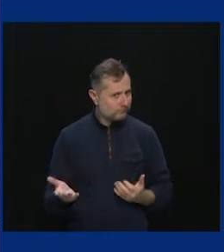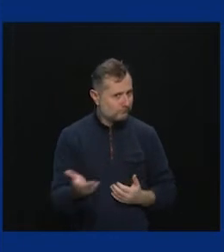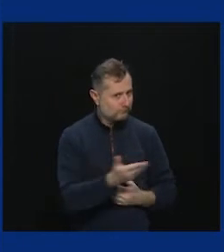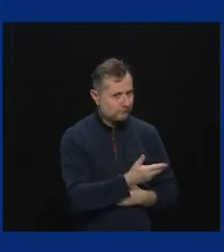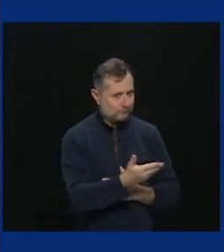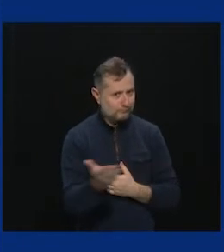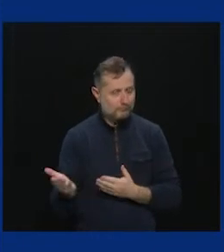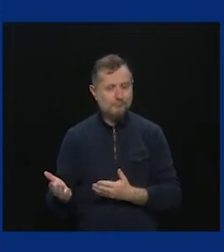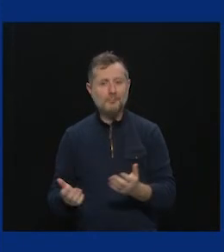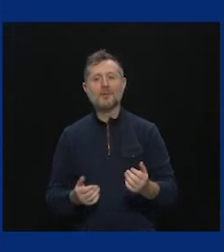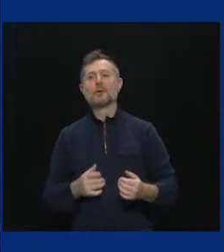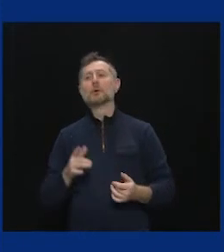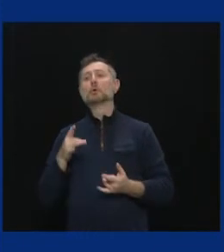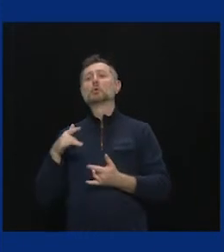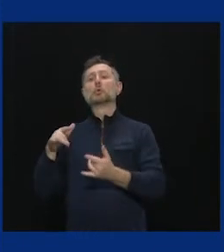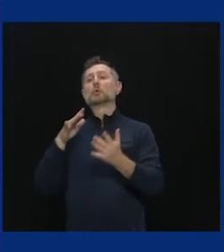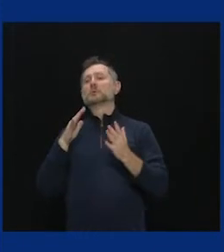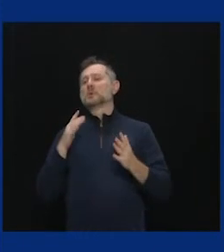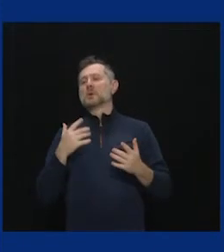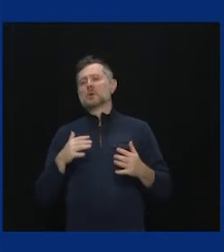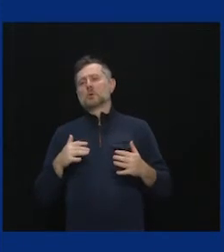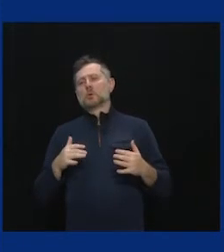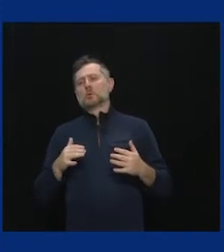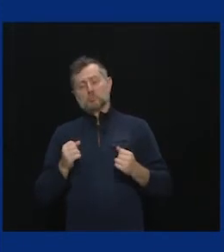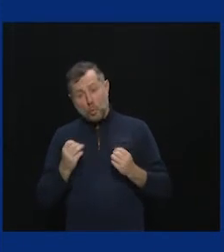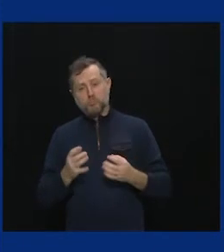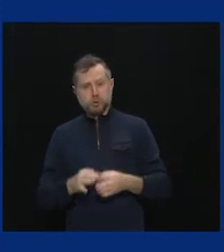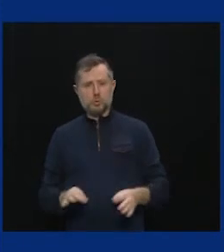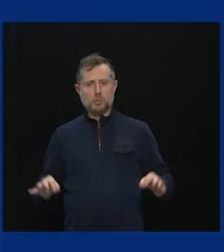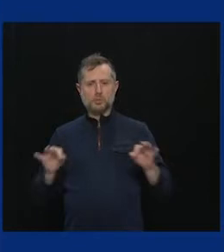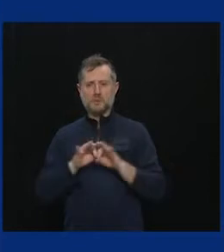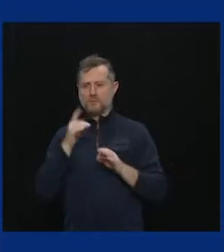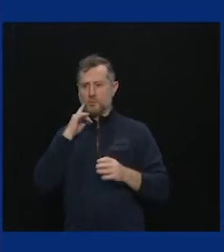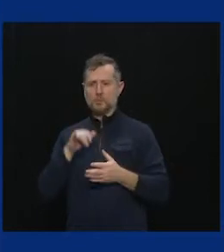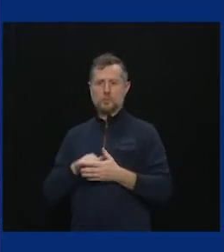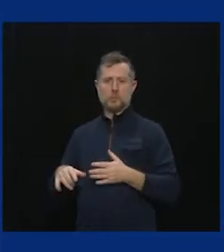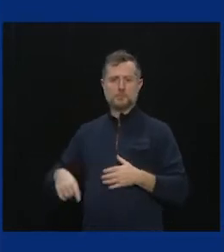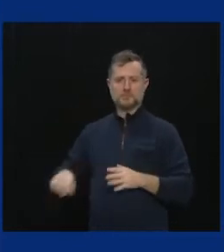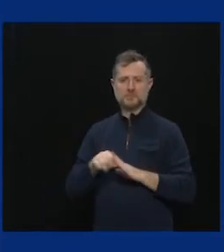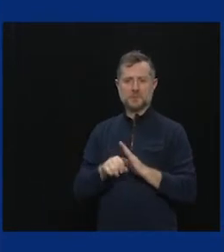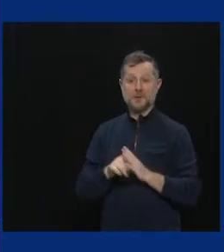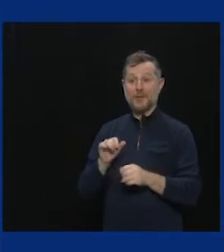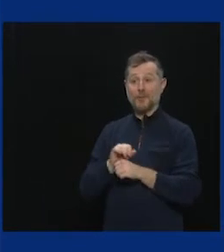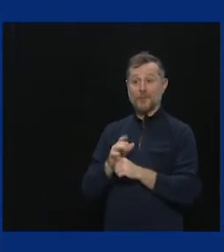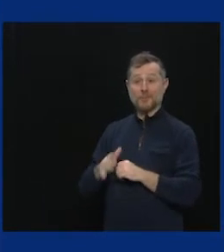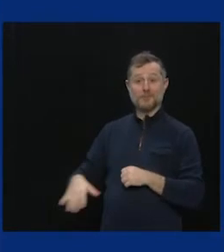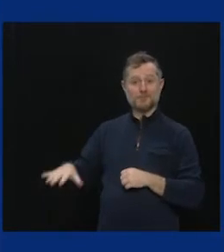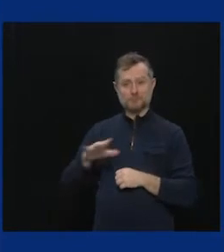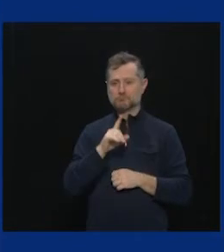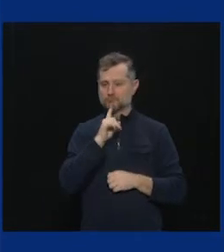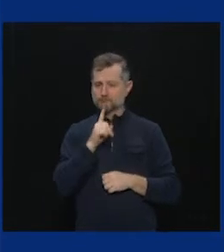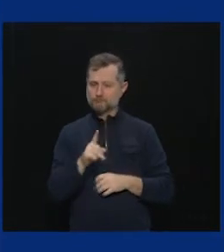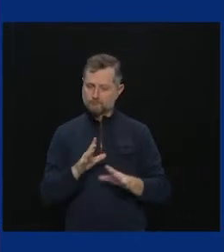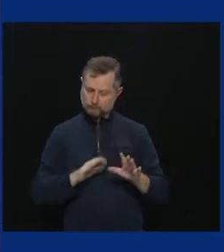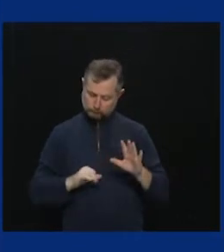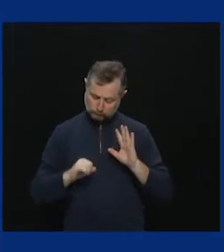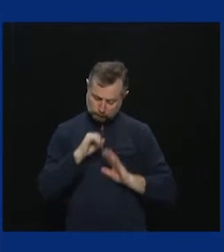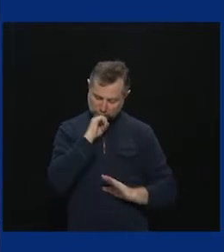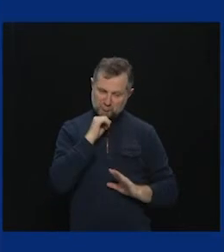Tourism is so important for New York, and tourists working have taken the hard economic hit from the